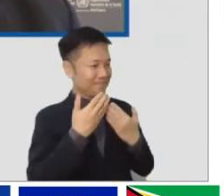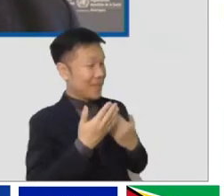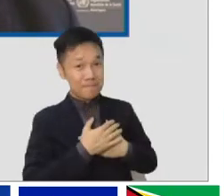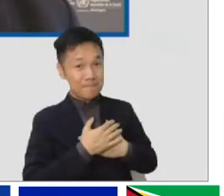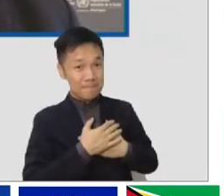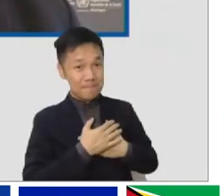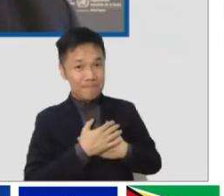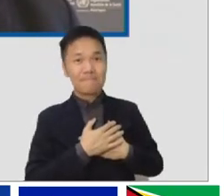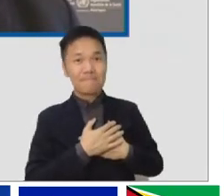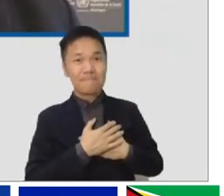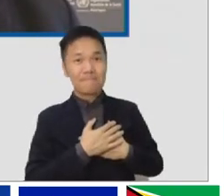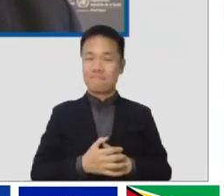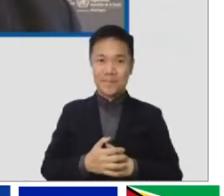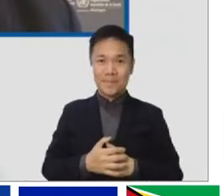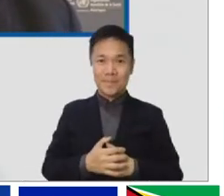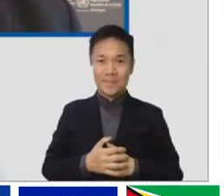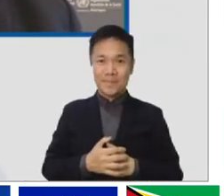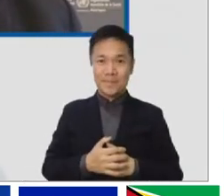Carry on.